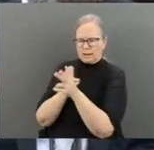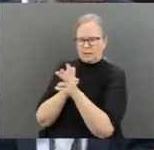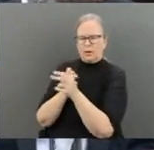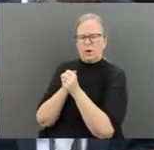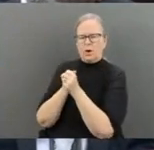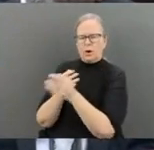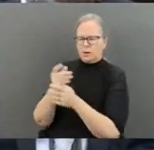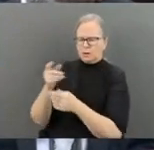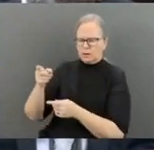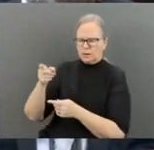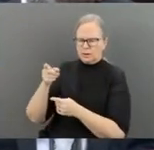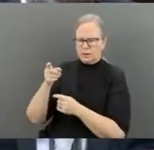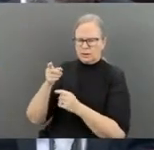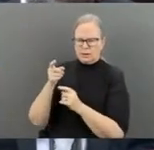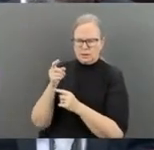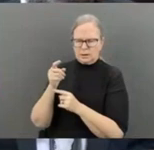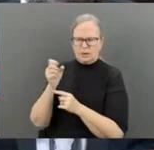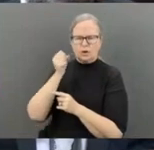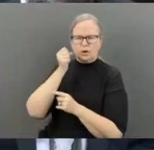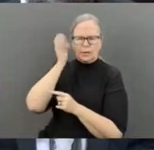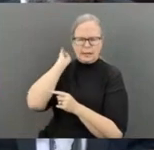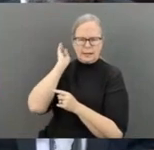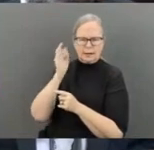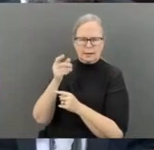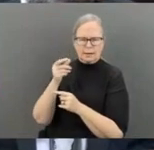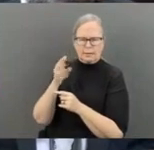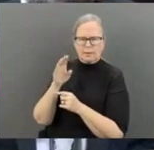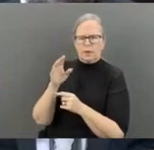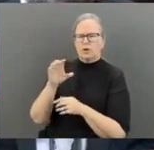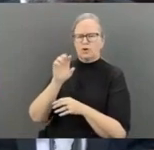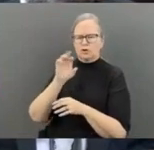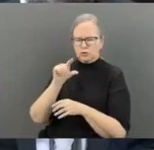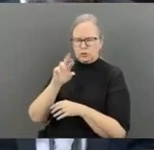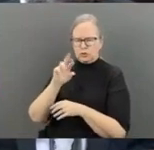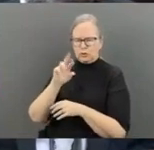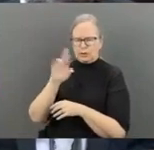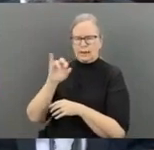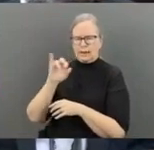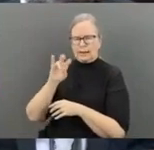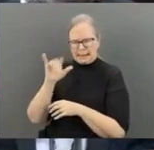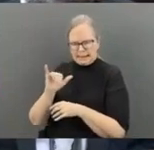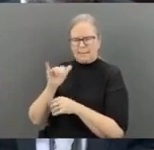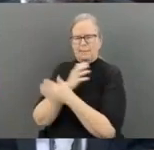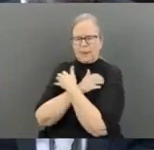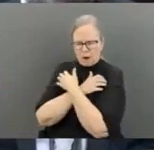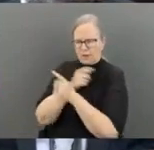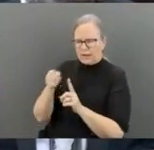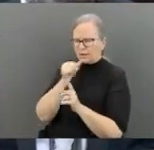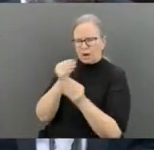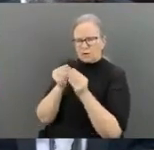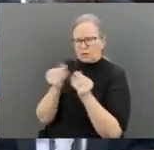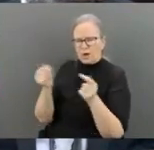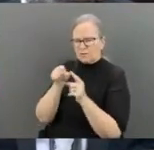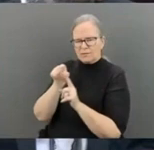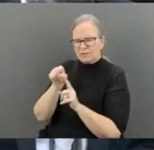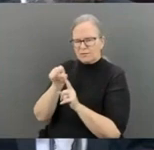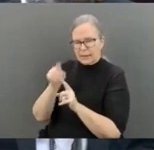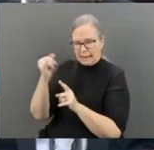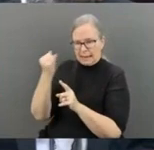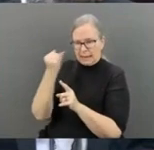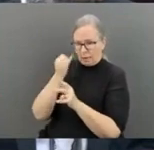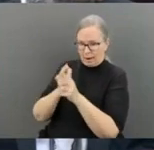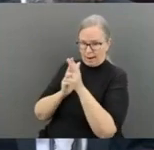species, and current research shows that hunting them does not solve conflict. Fish and Wildlife staff don't even have the capacity